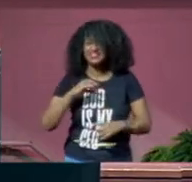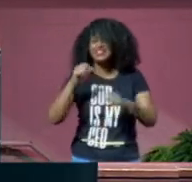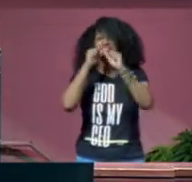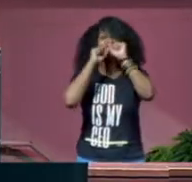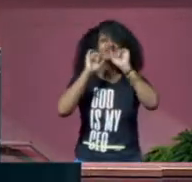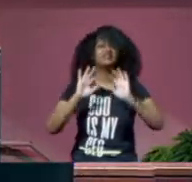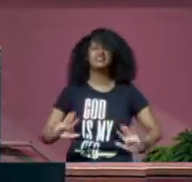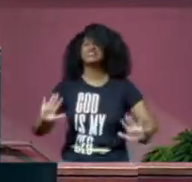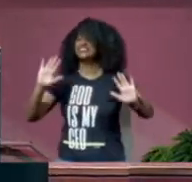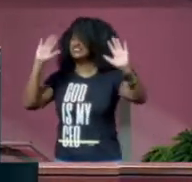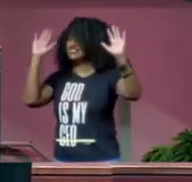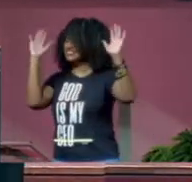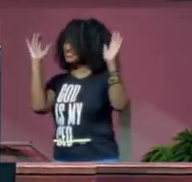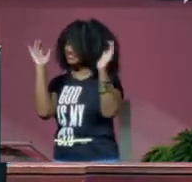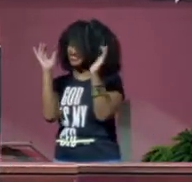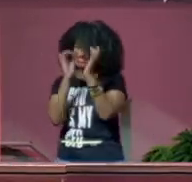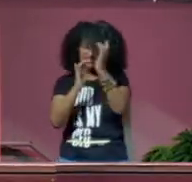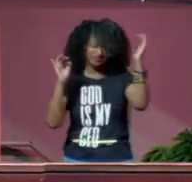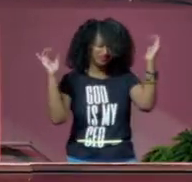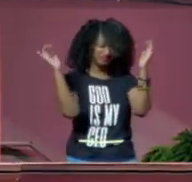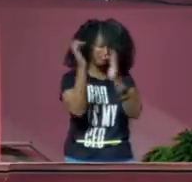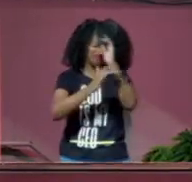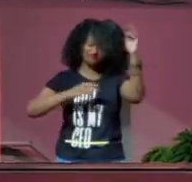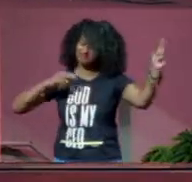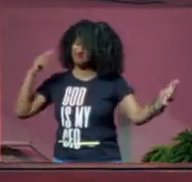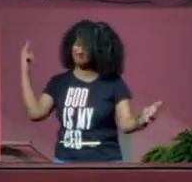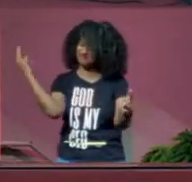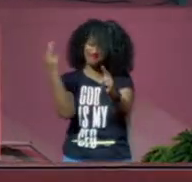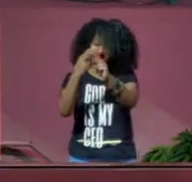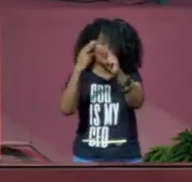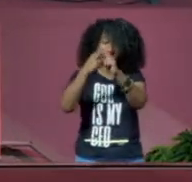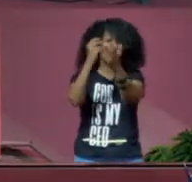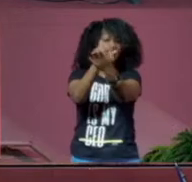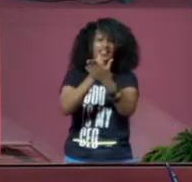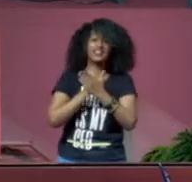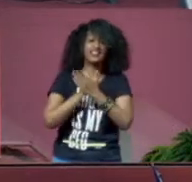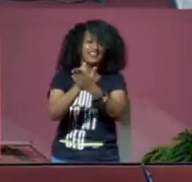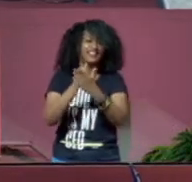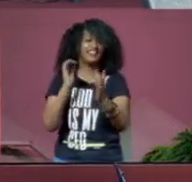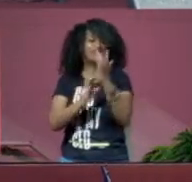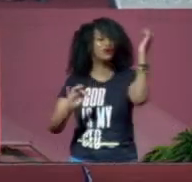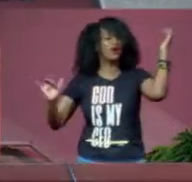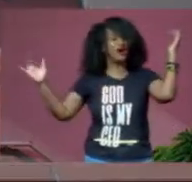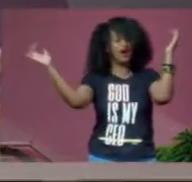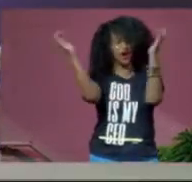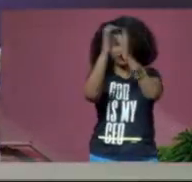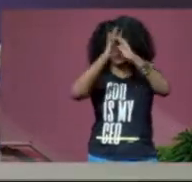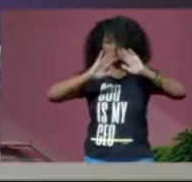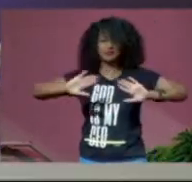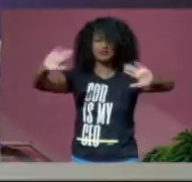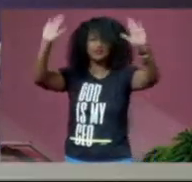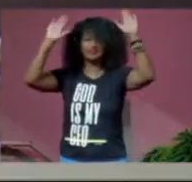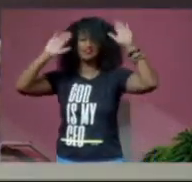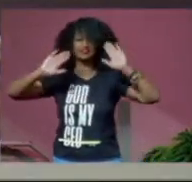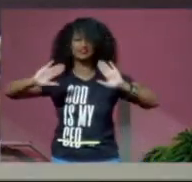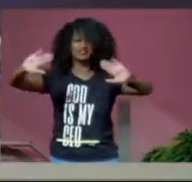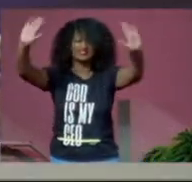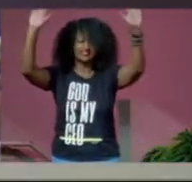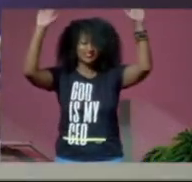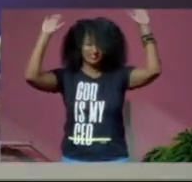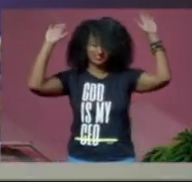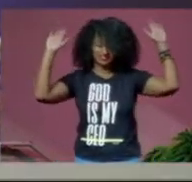Bless his name. Come on, help me. He's a wonder. Ah, yeah.